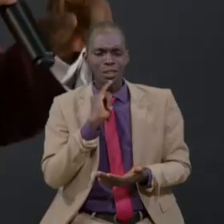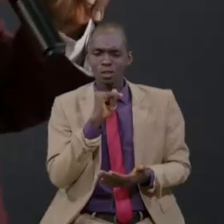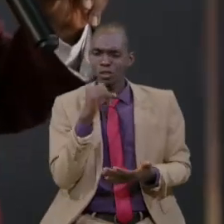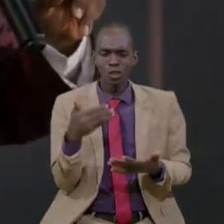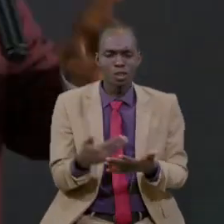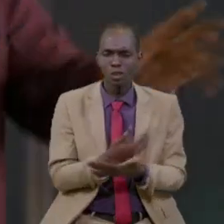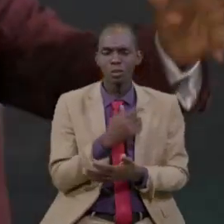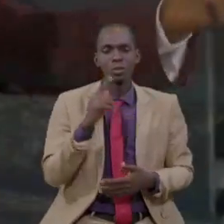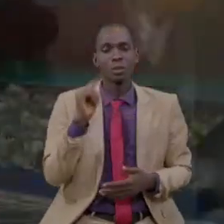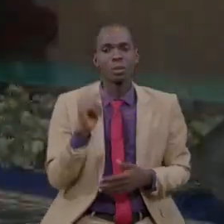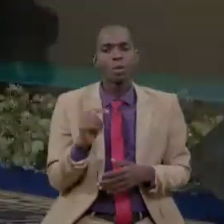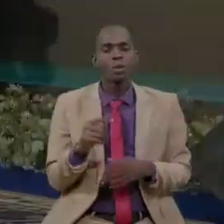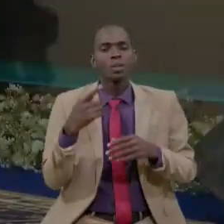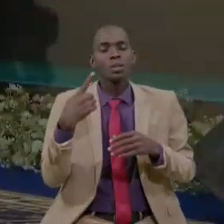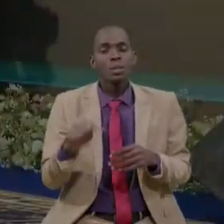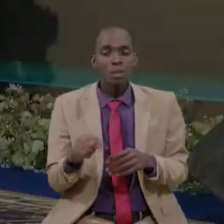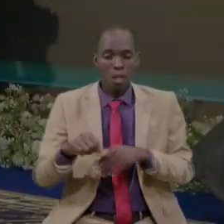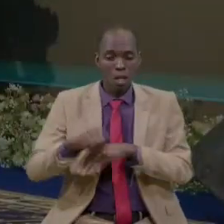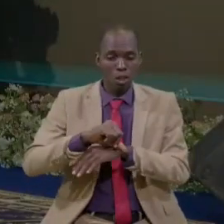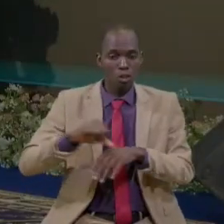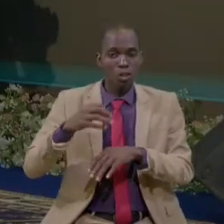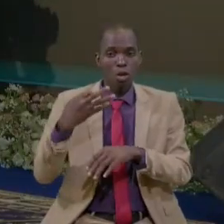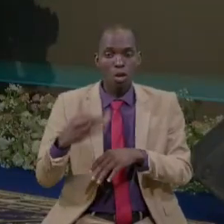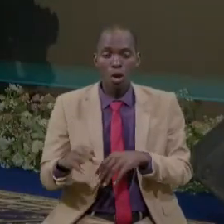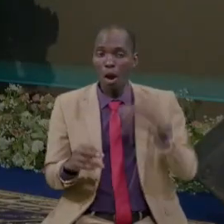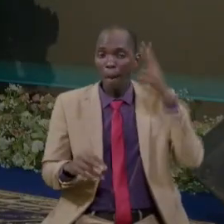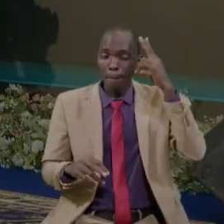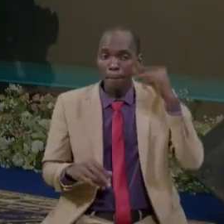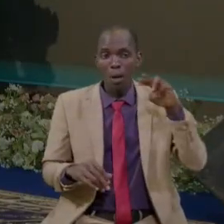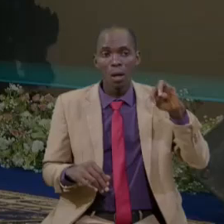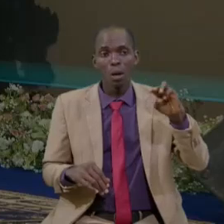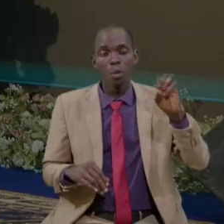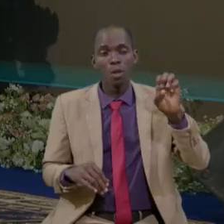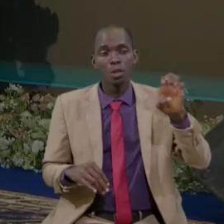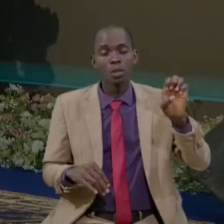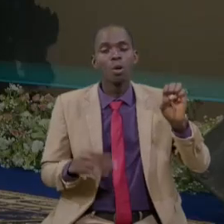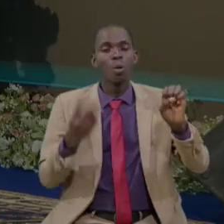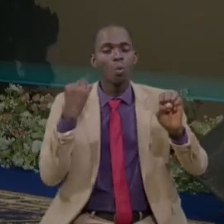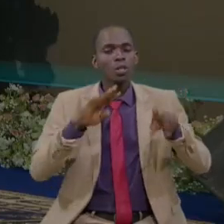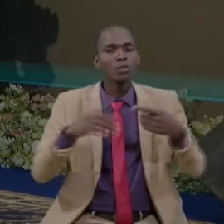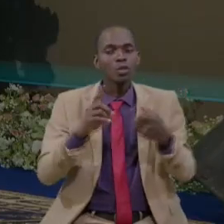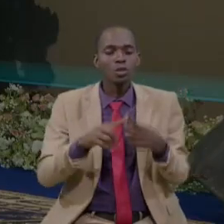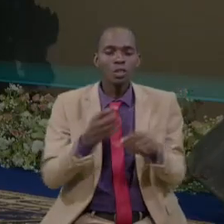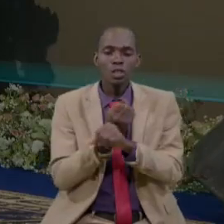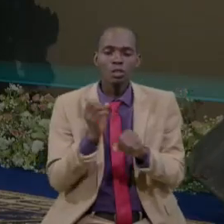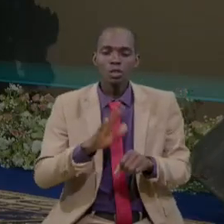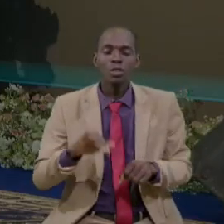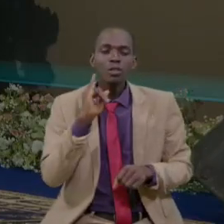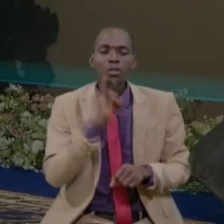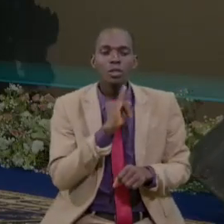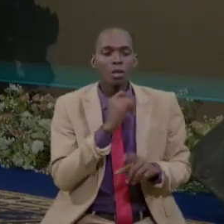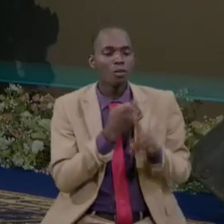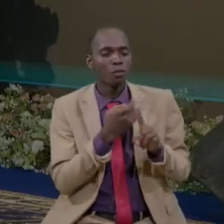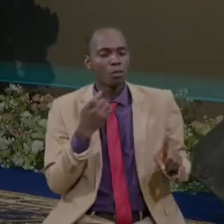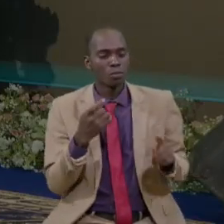was given for one purpose. Get the nation Israel to the land of Canaan, the promised land.